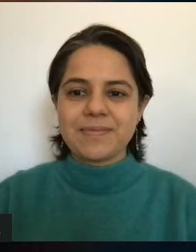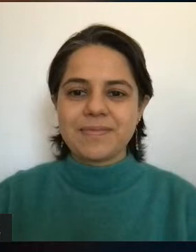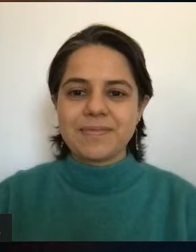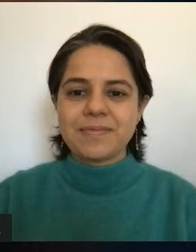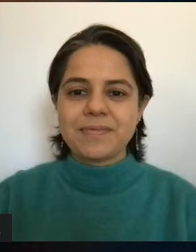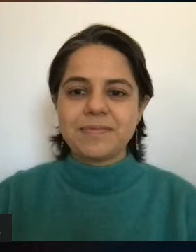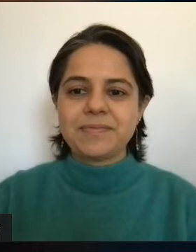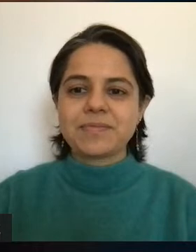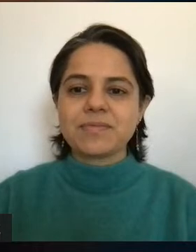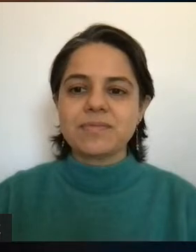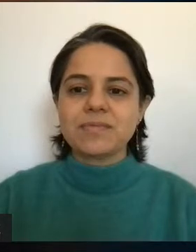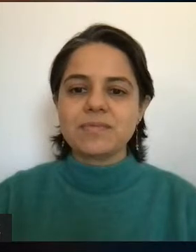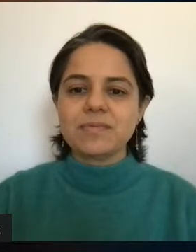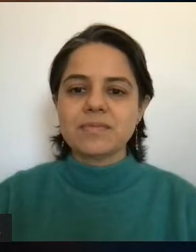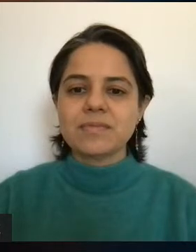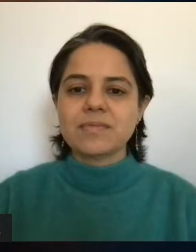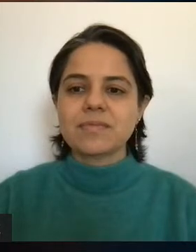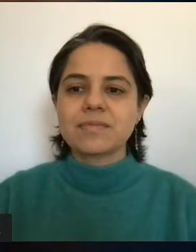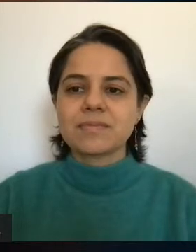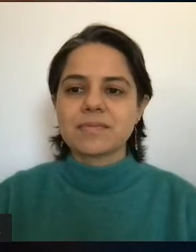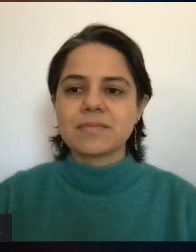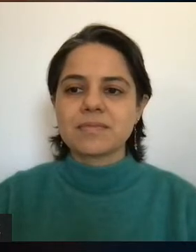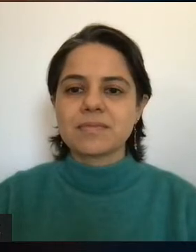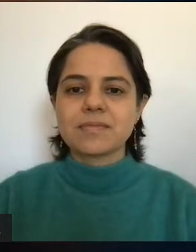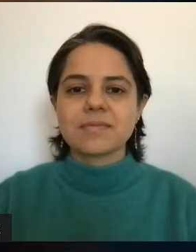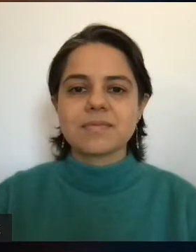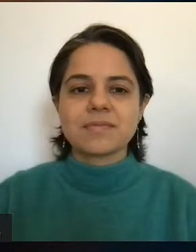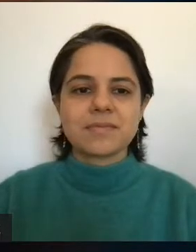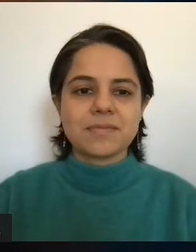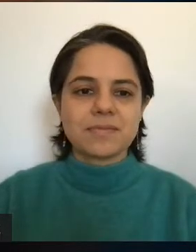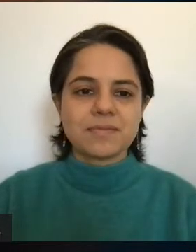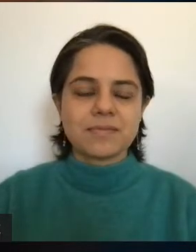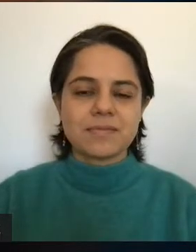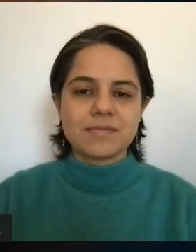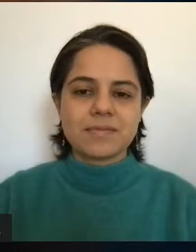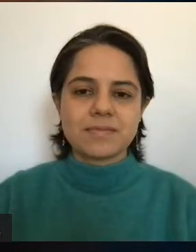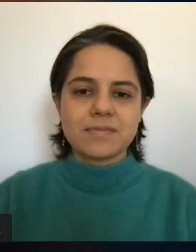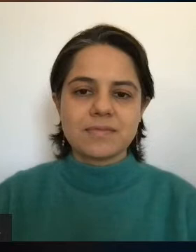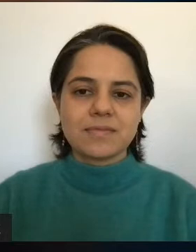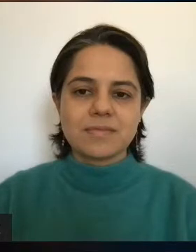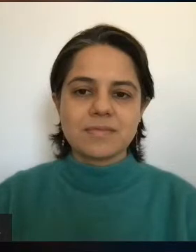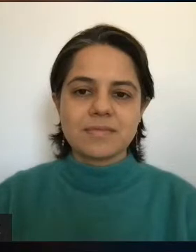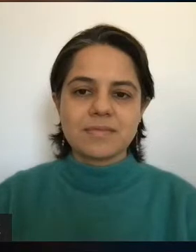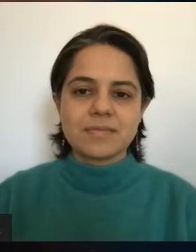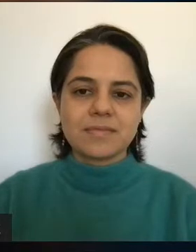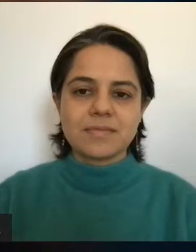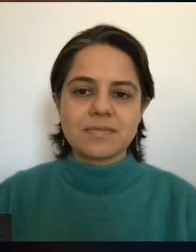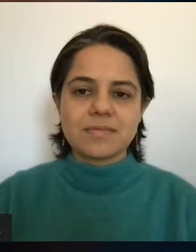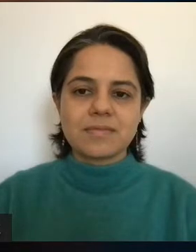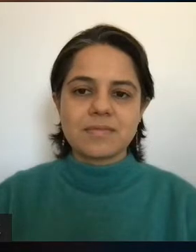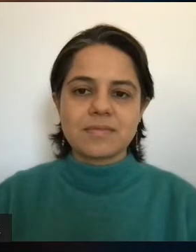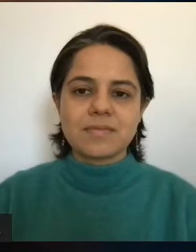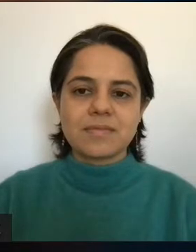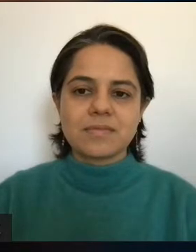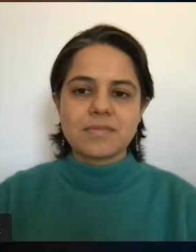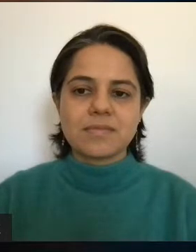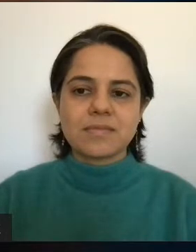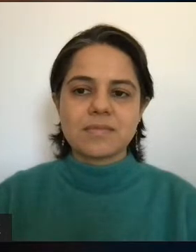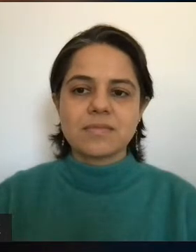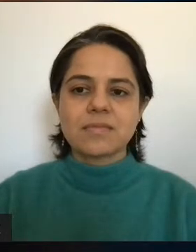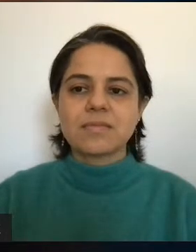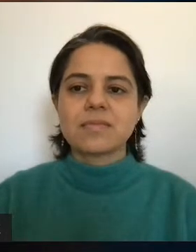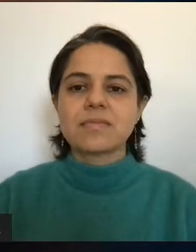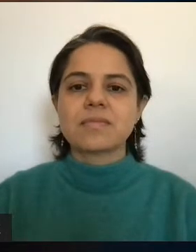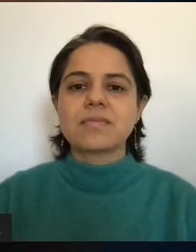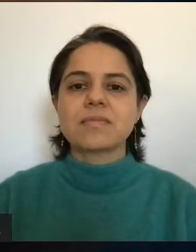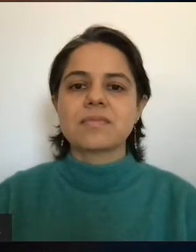Today, we welcome you to our Women Directors panel, a conversation that we always have at the Mother Tongue Film Festival that is associated to our